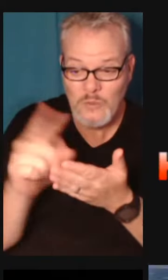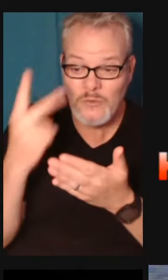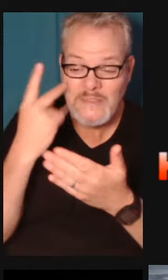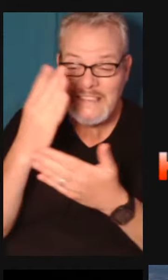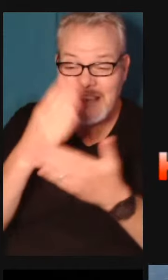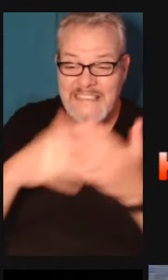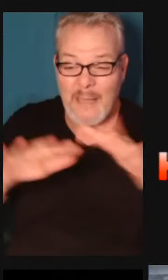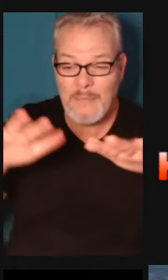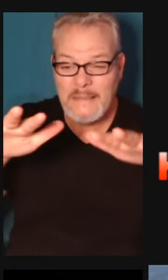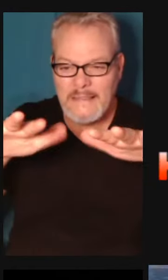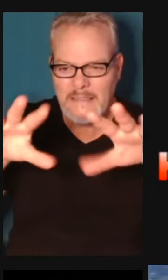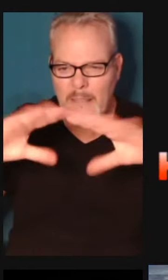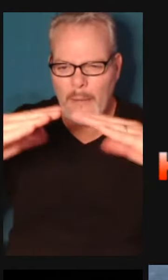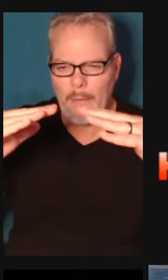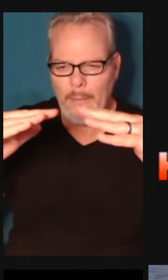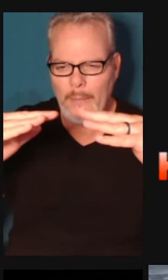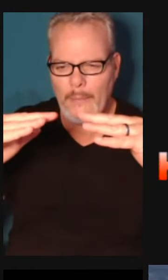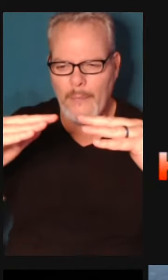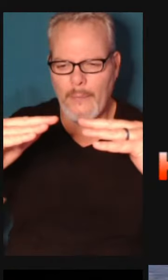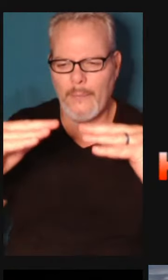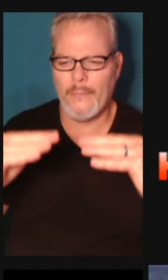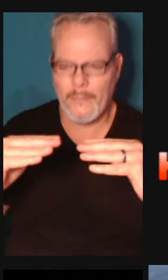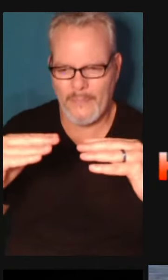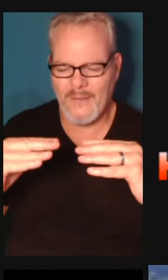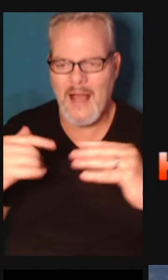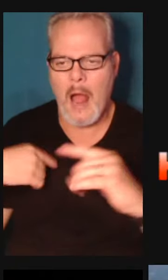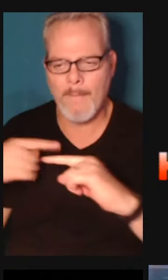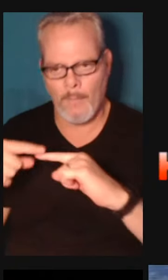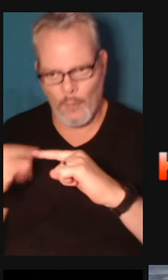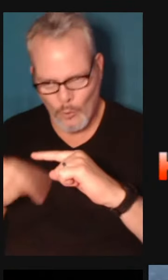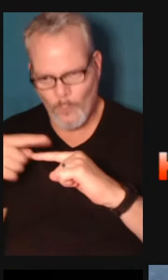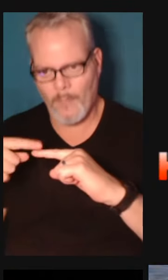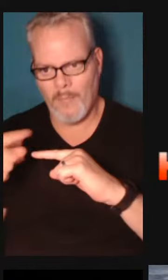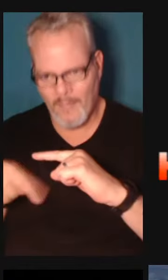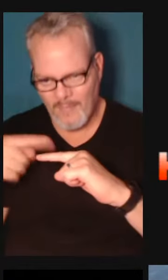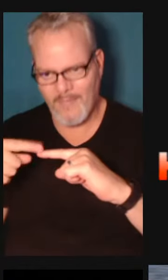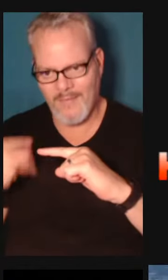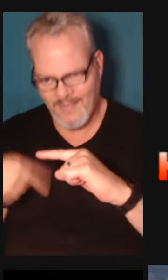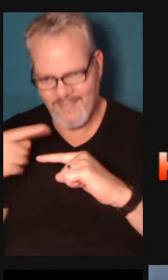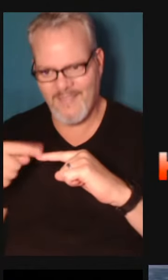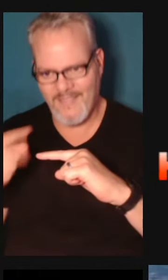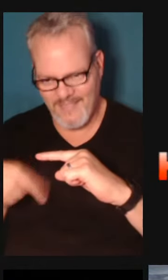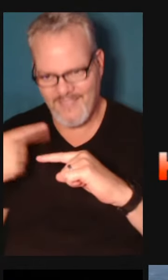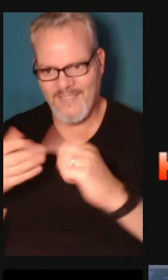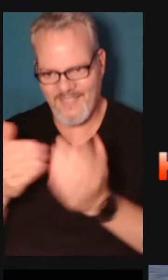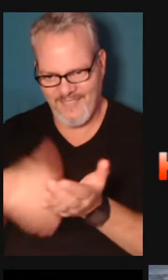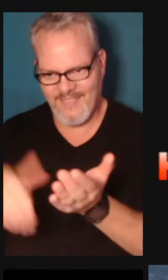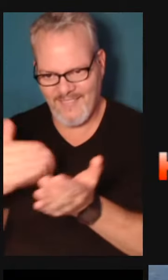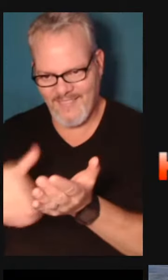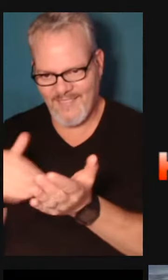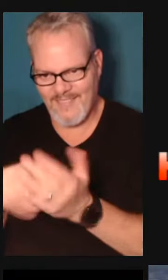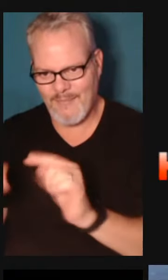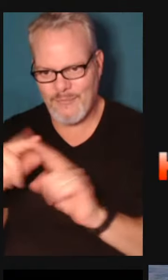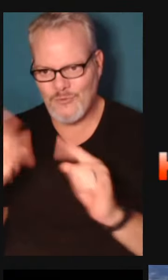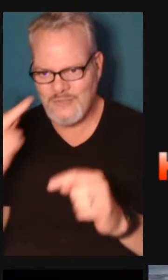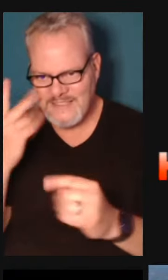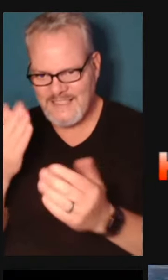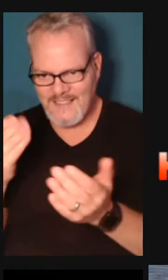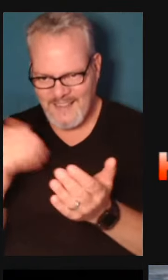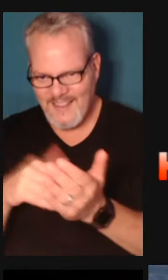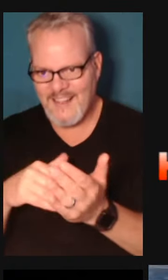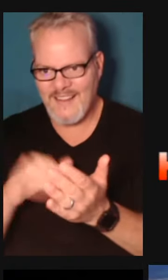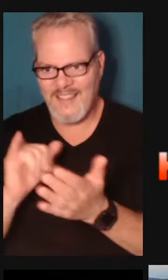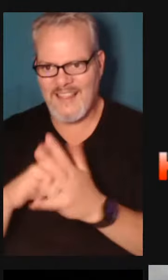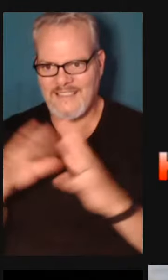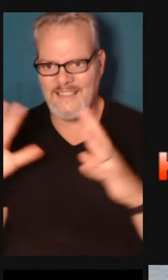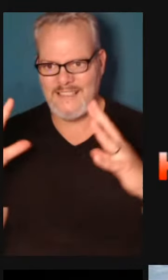surface. It almost looks like it jumps up because I'm looping it around. If I just put it once, you'd see it just gradually sink down, and that's the deflation of